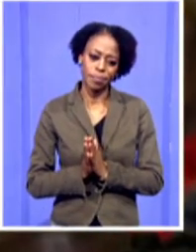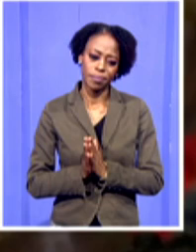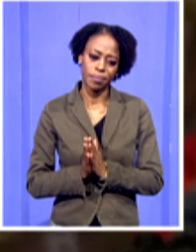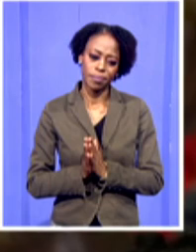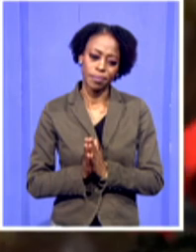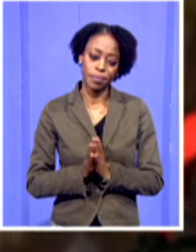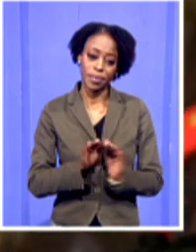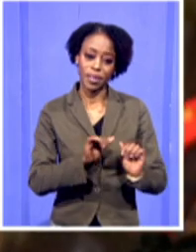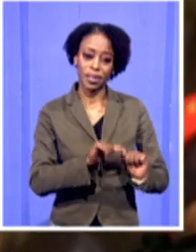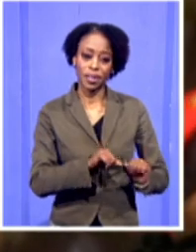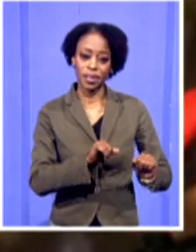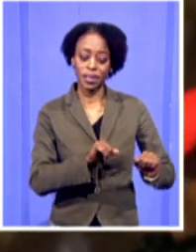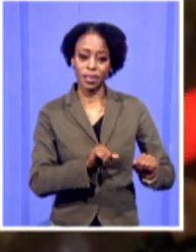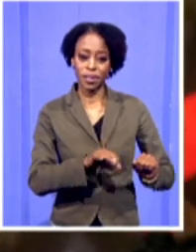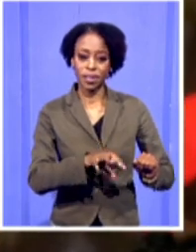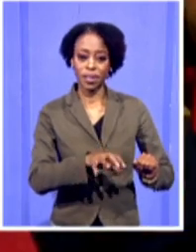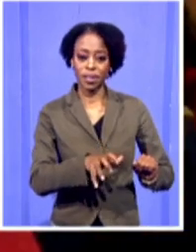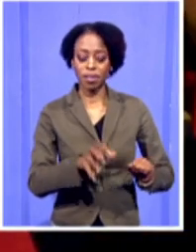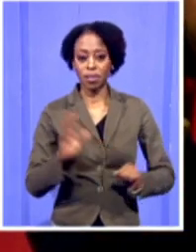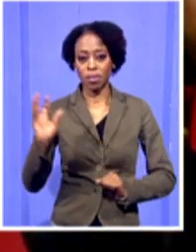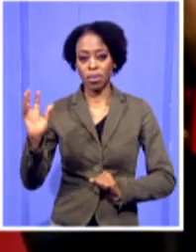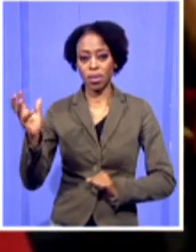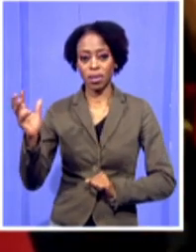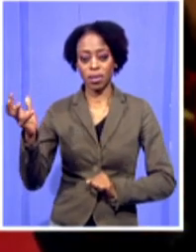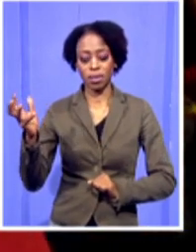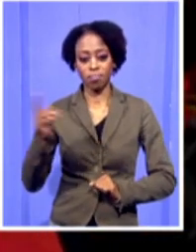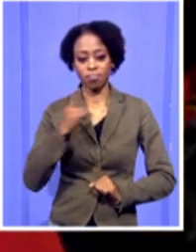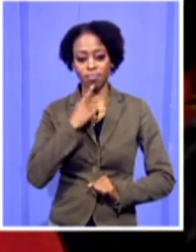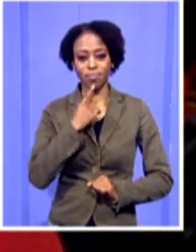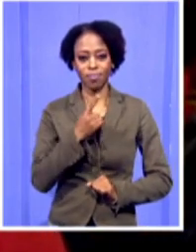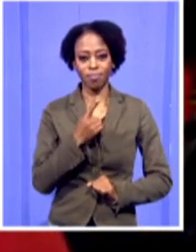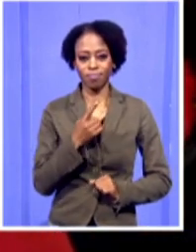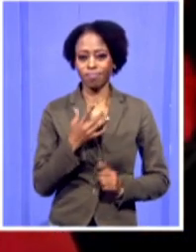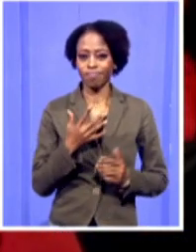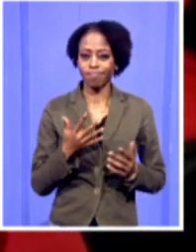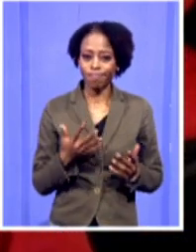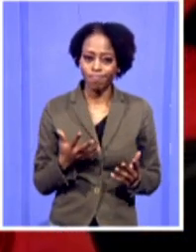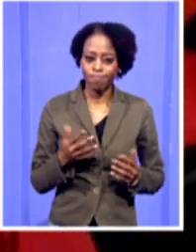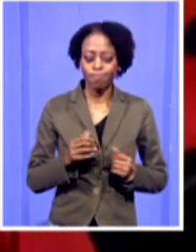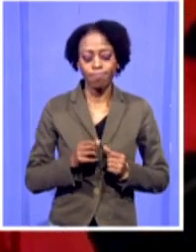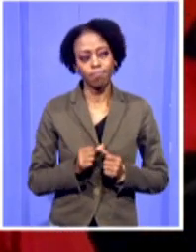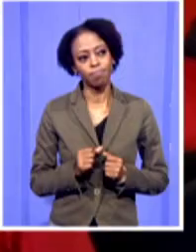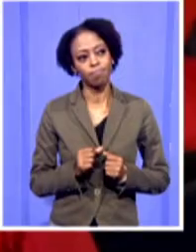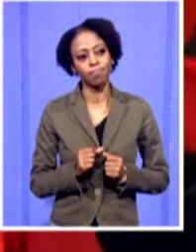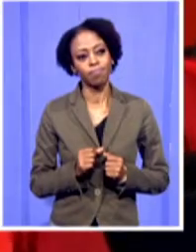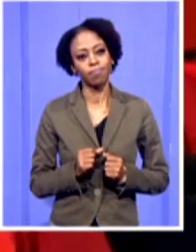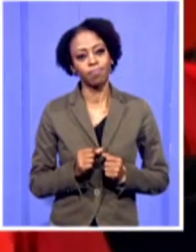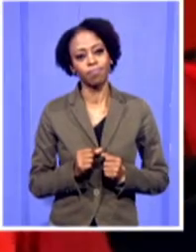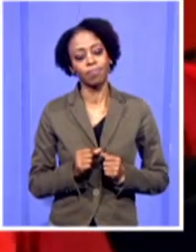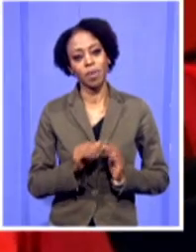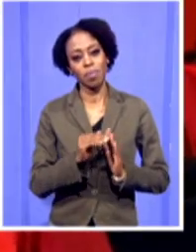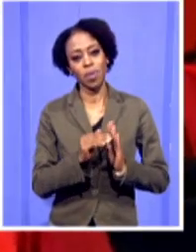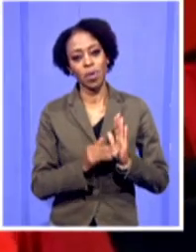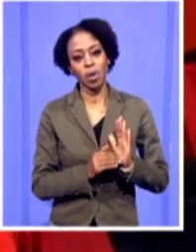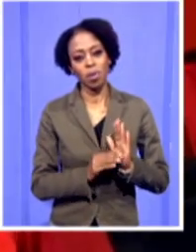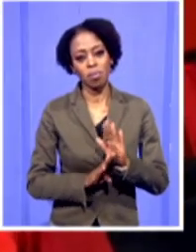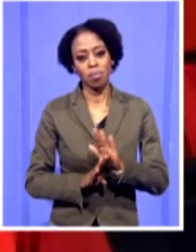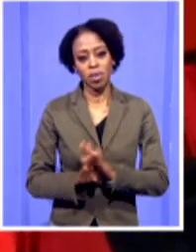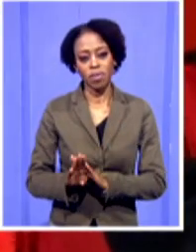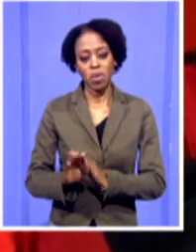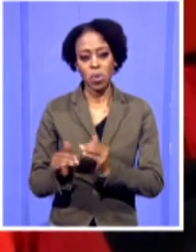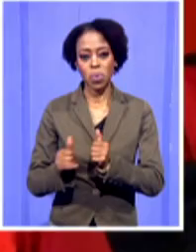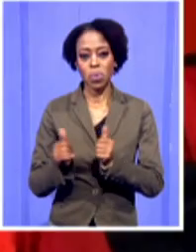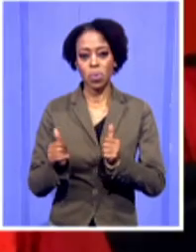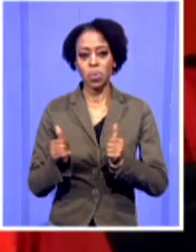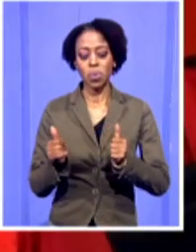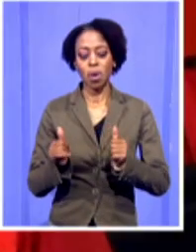agreeing with other provinces such as Free State, to say one, the program was developed in